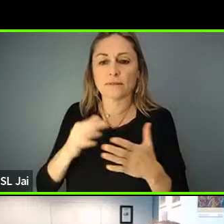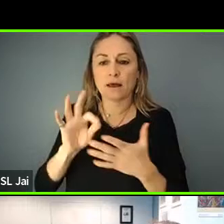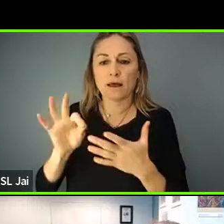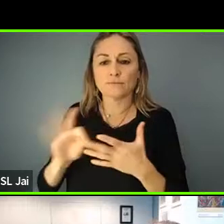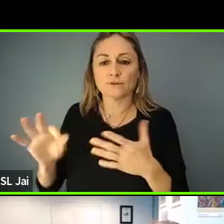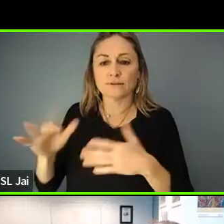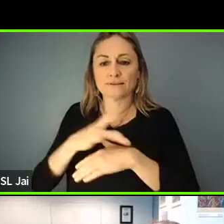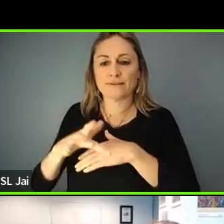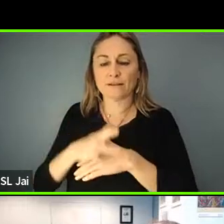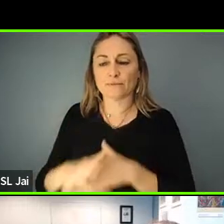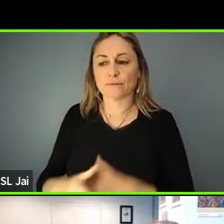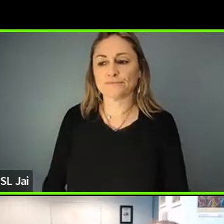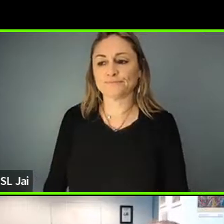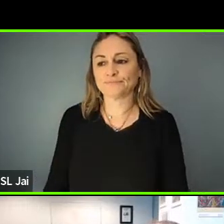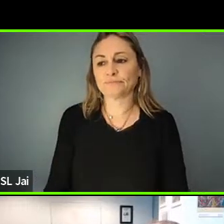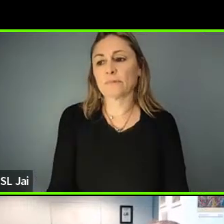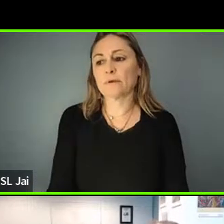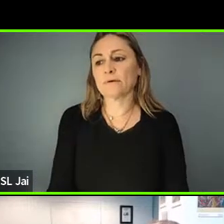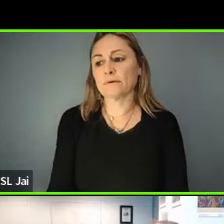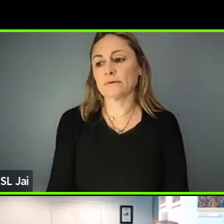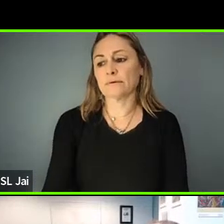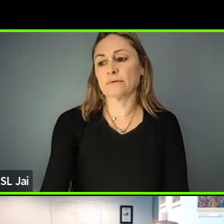Thank you.